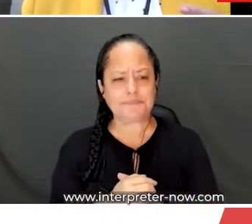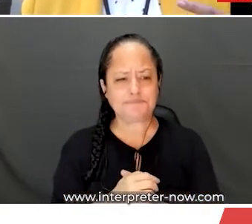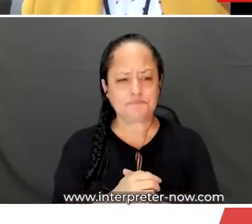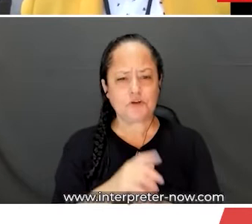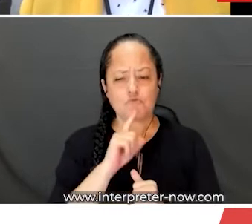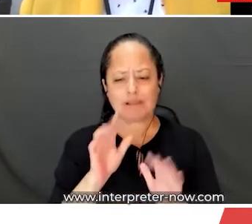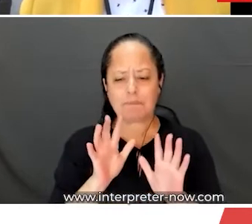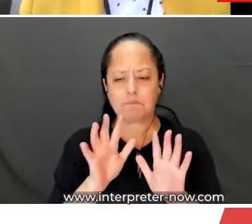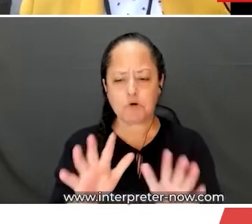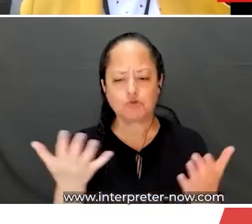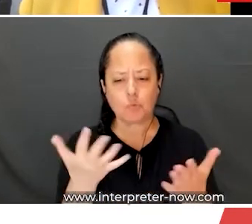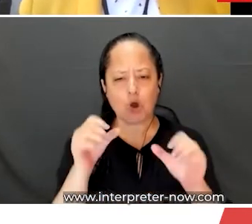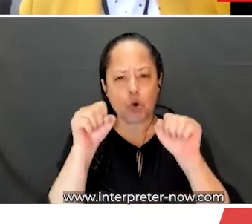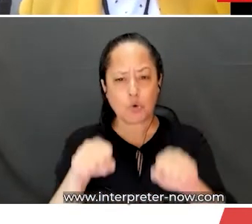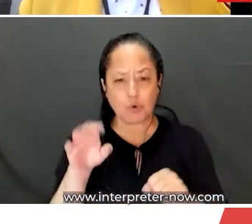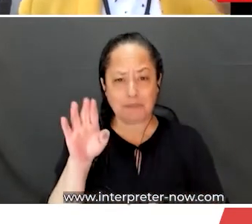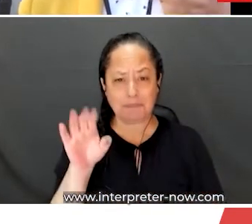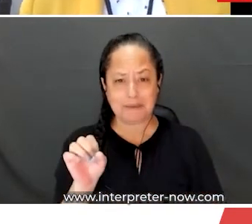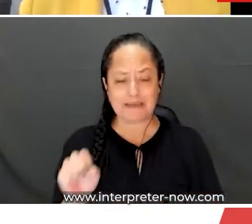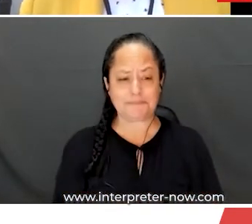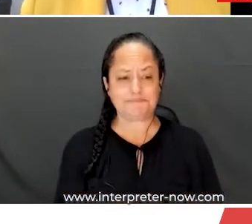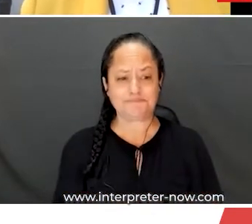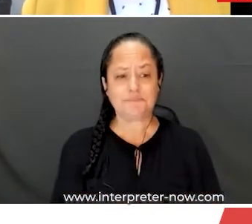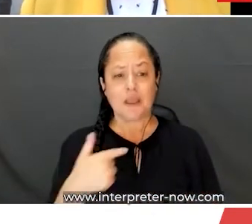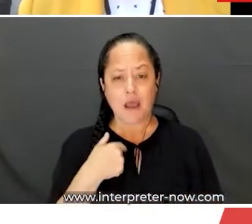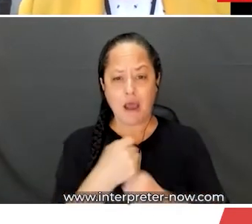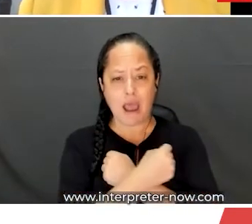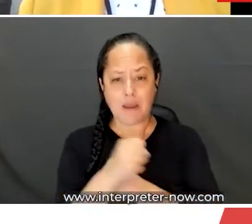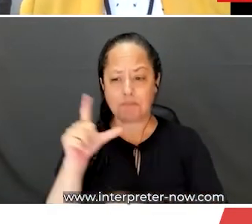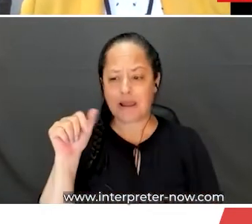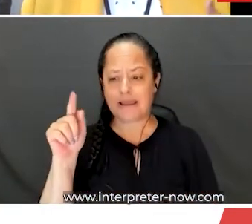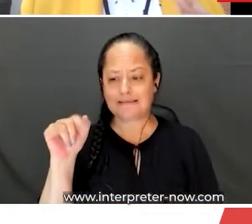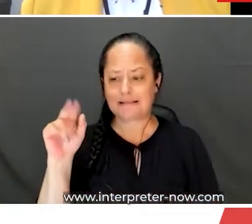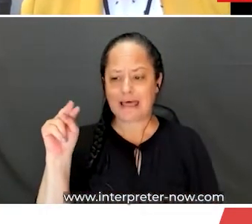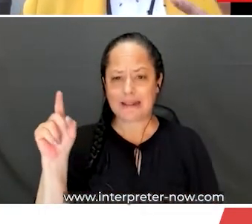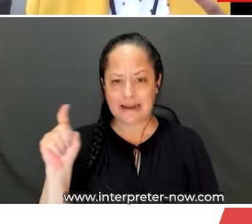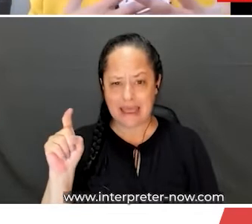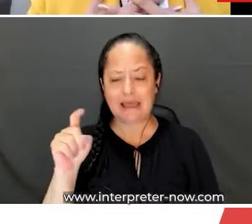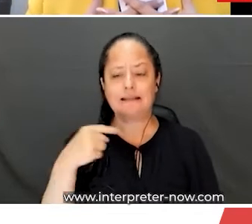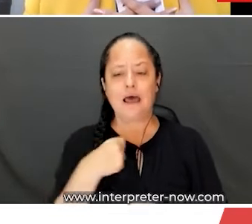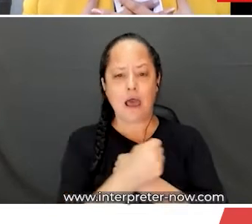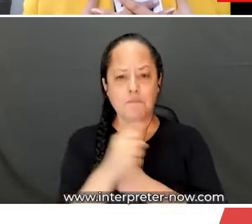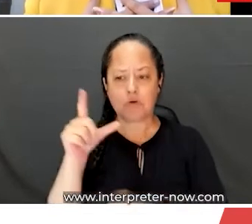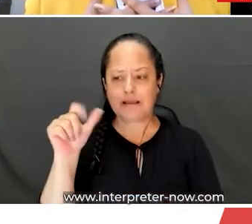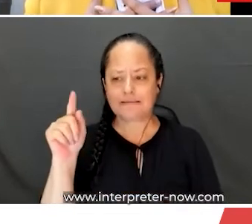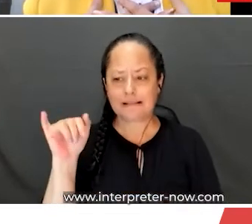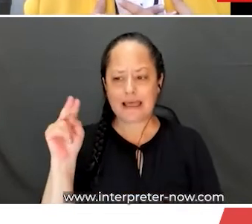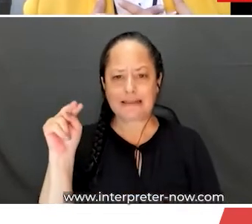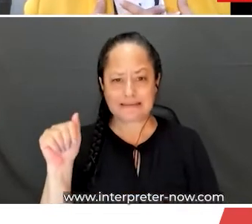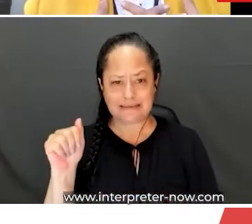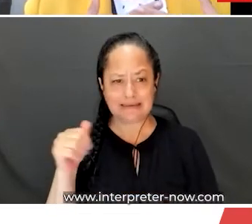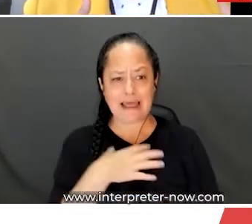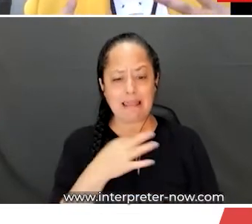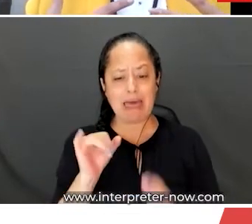really push on what could be, right? And so I embrace Latinx, I embrace Latina. I love identifying